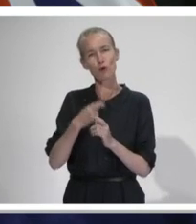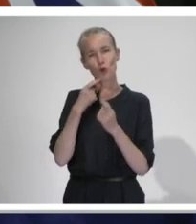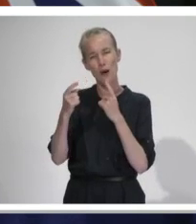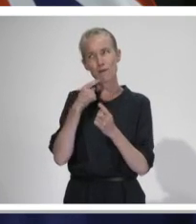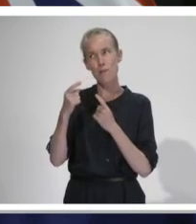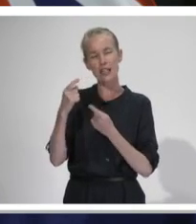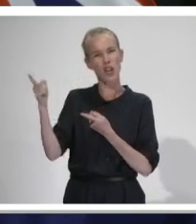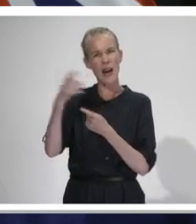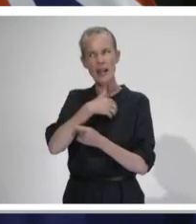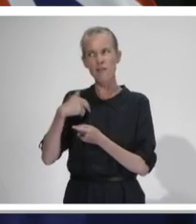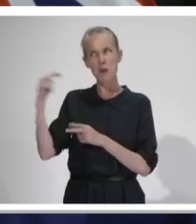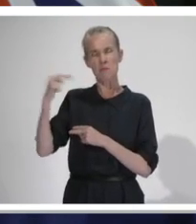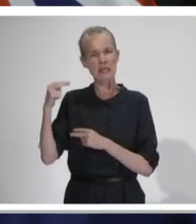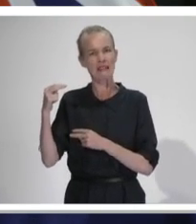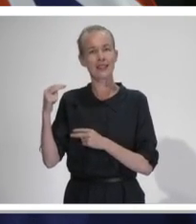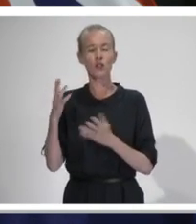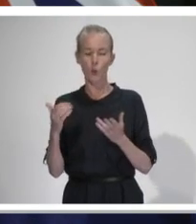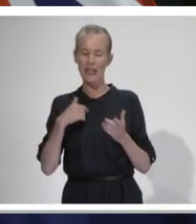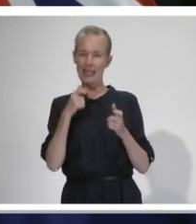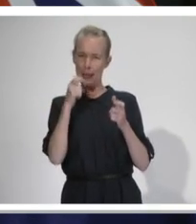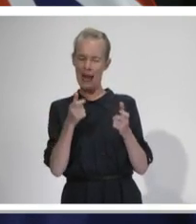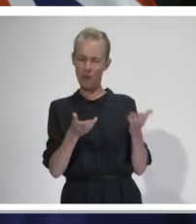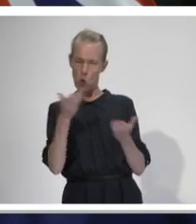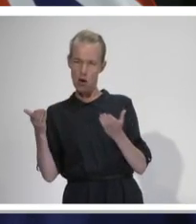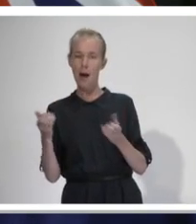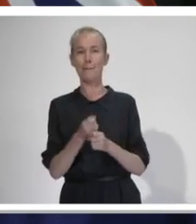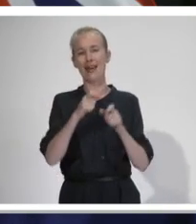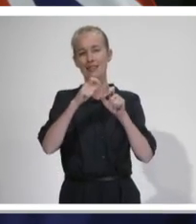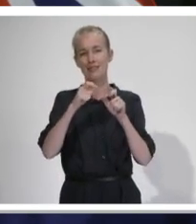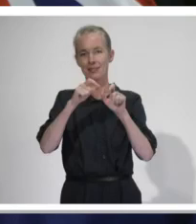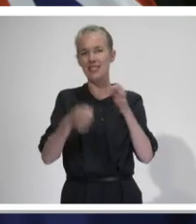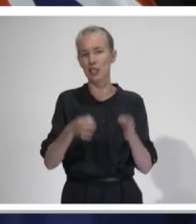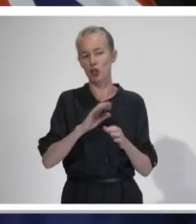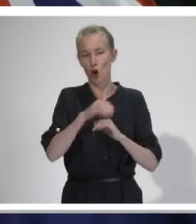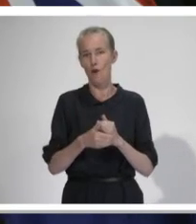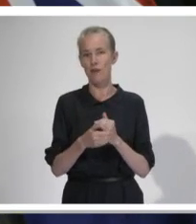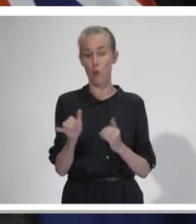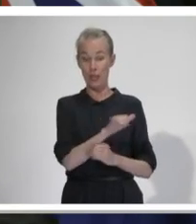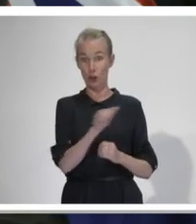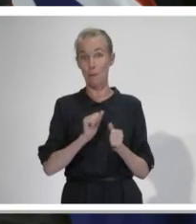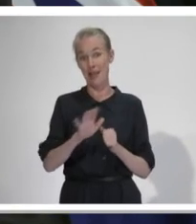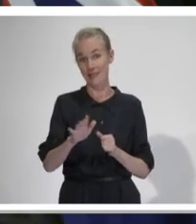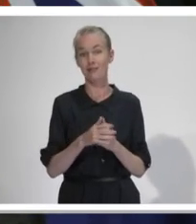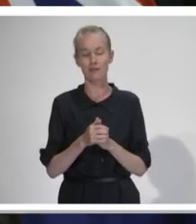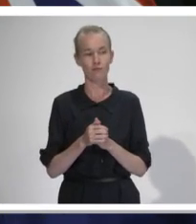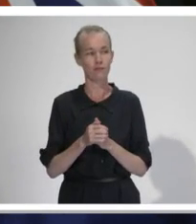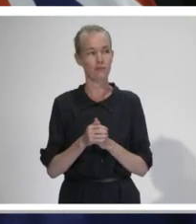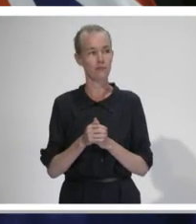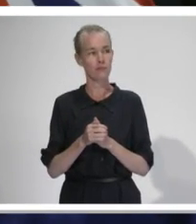people, and we'll have more to say about that as we come to make a decision on how we use it. Just a couple of questions on the random